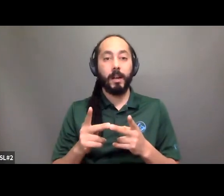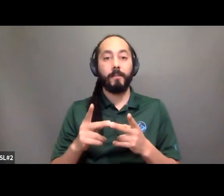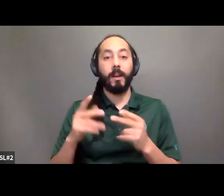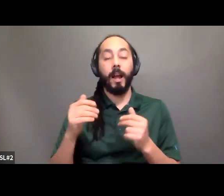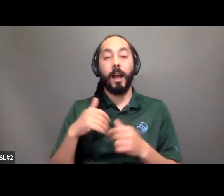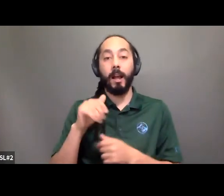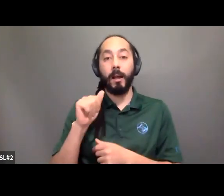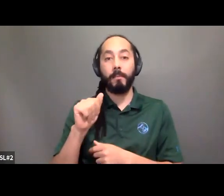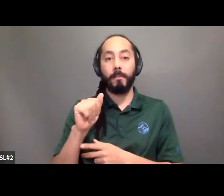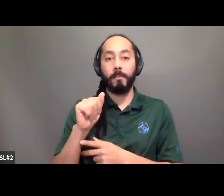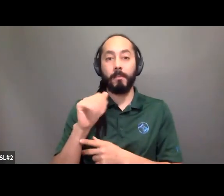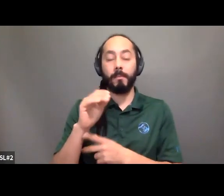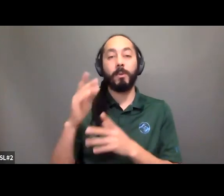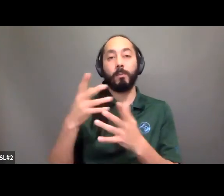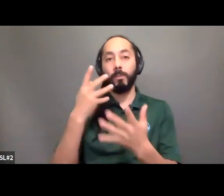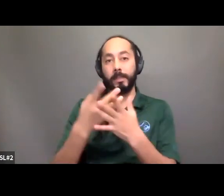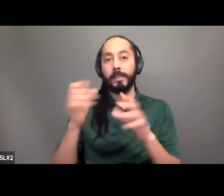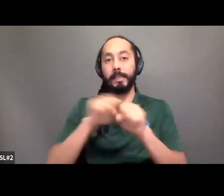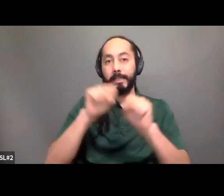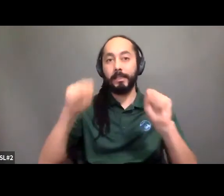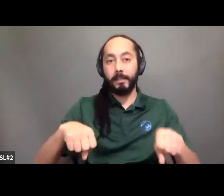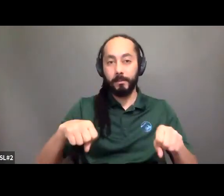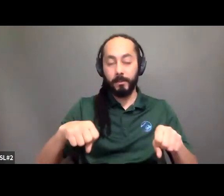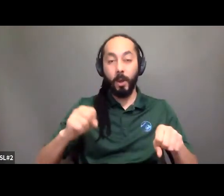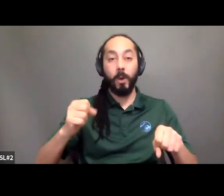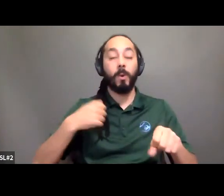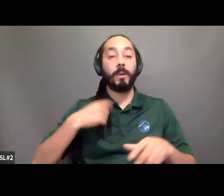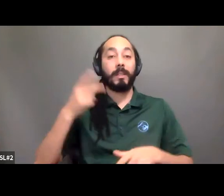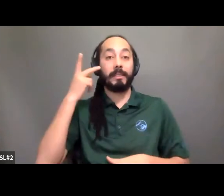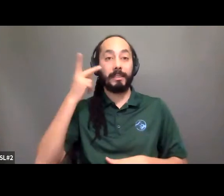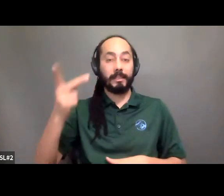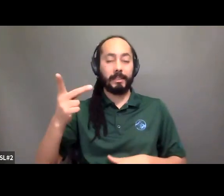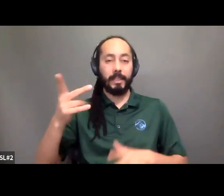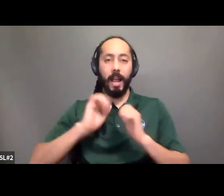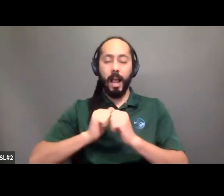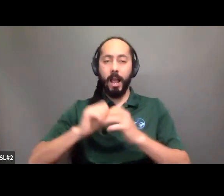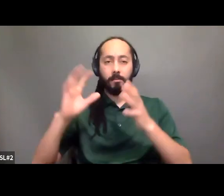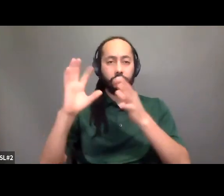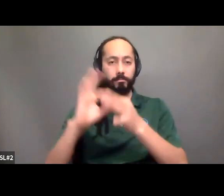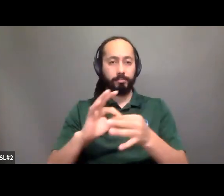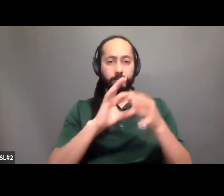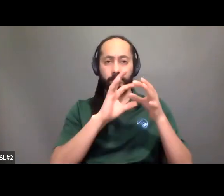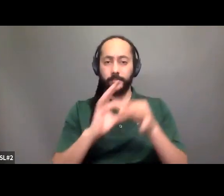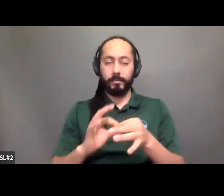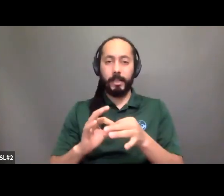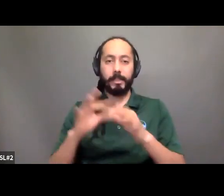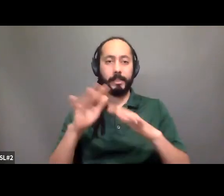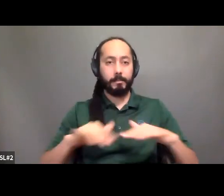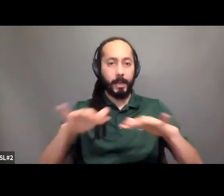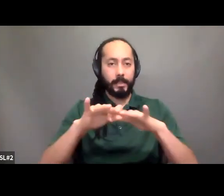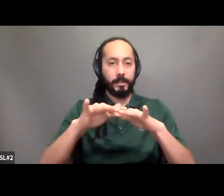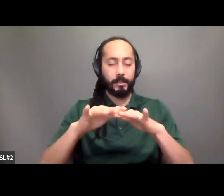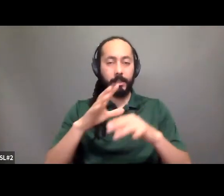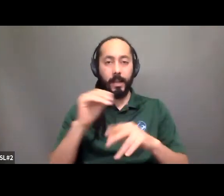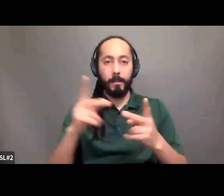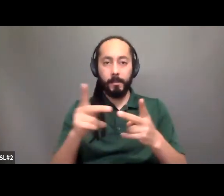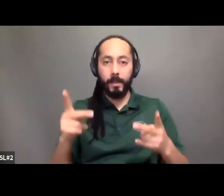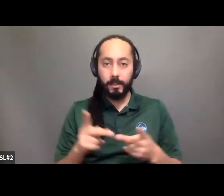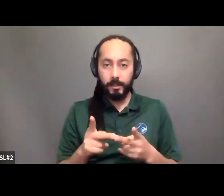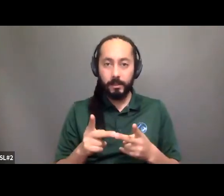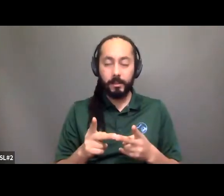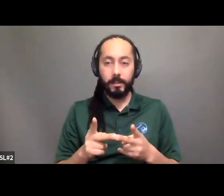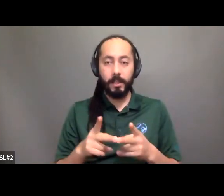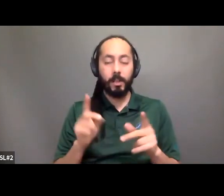we find the dialectics of space and place at work in practical,